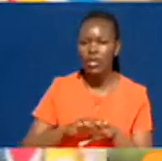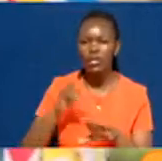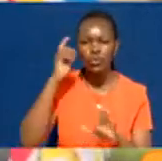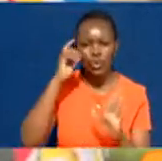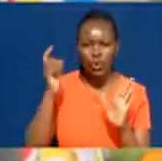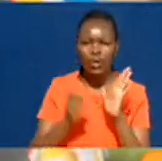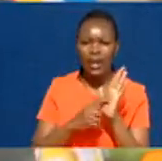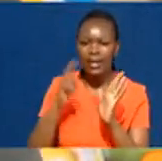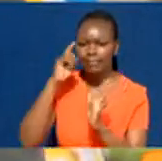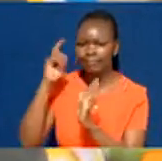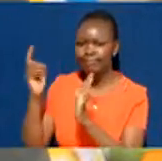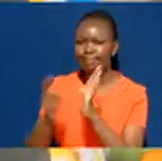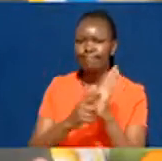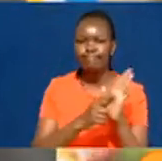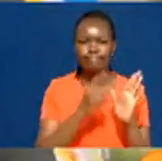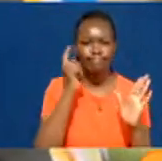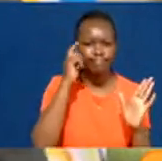recognize